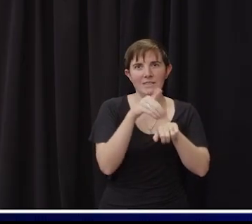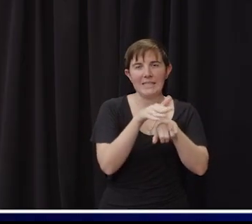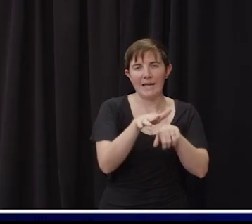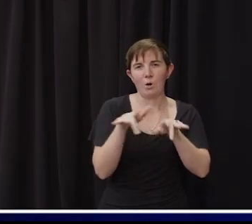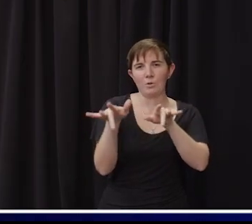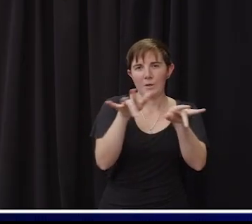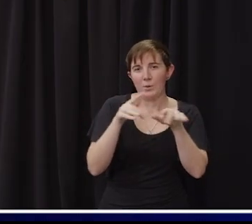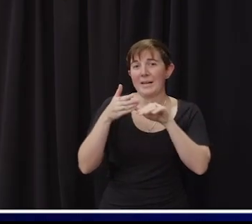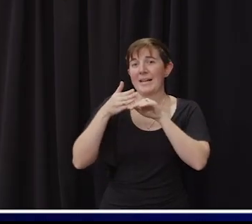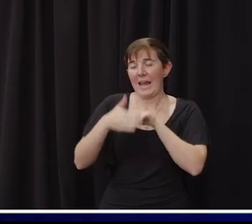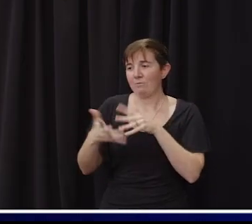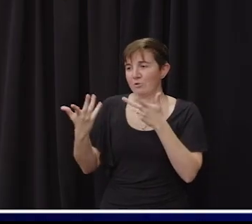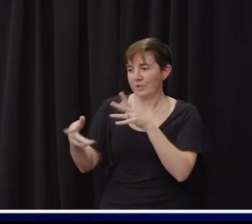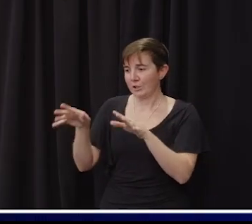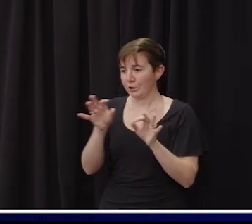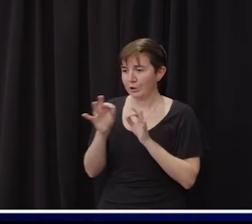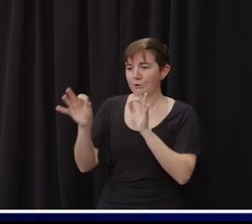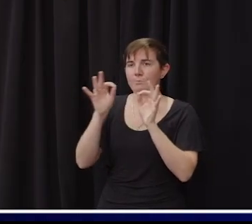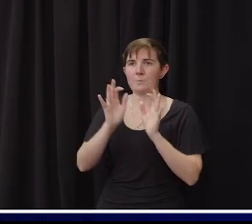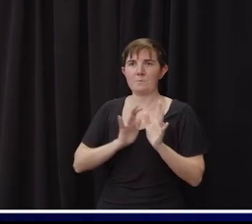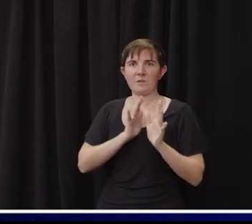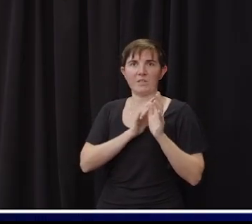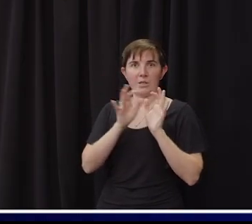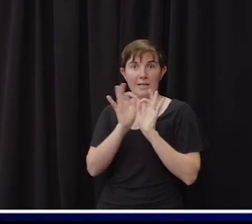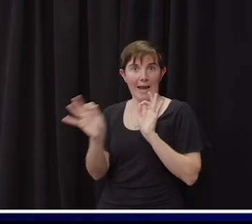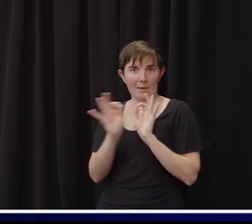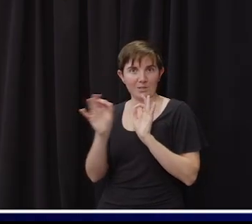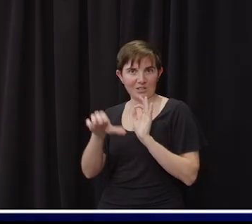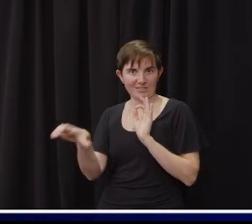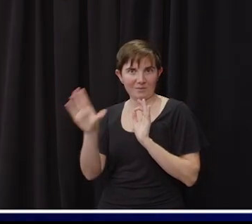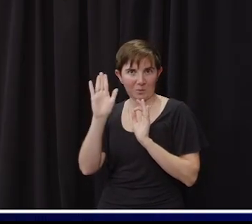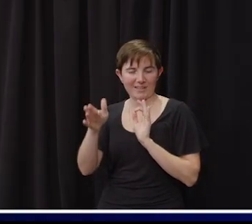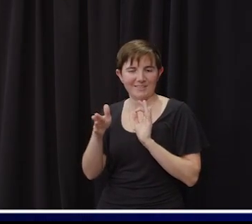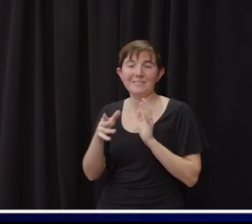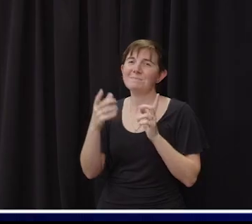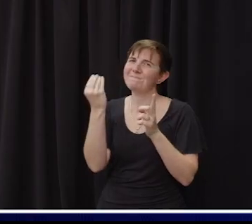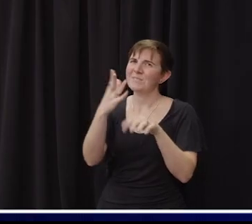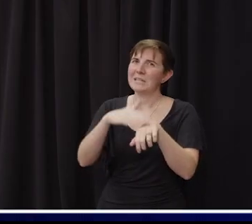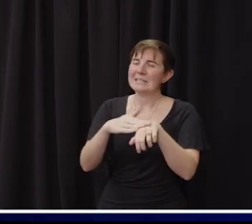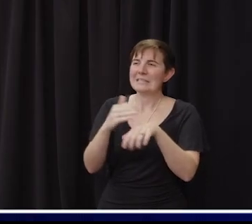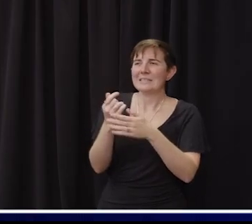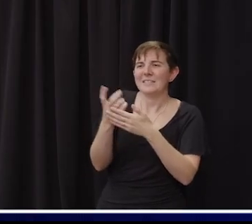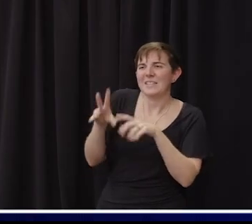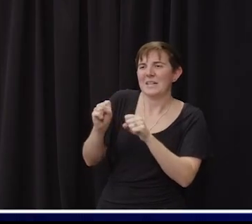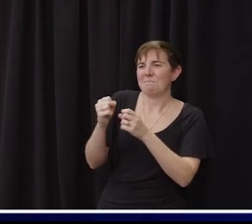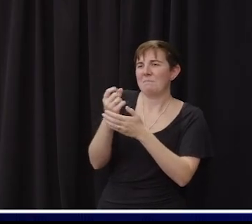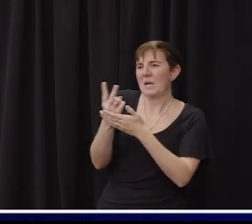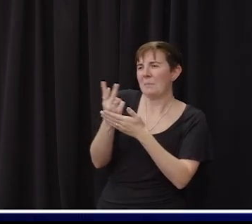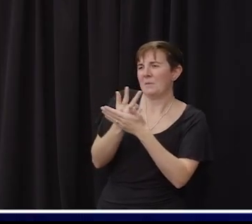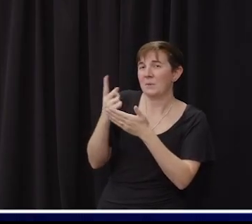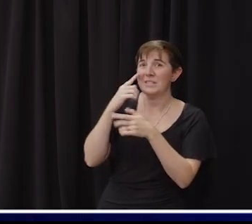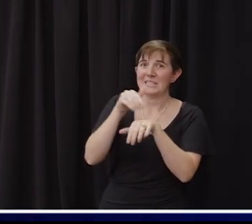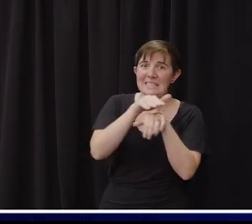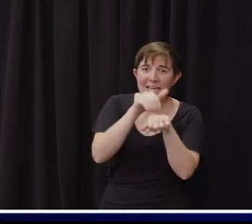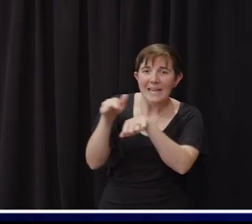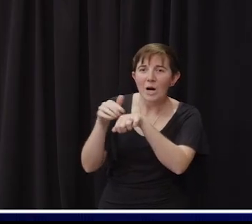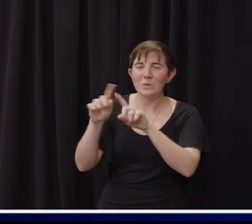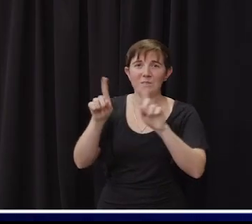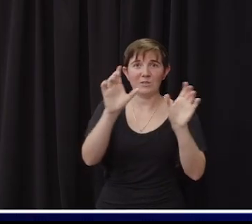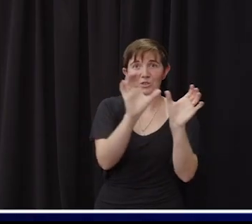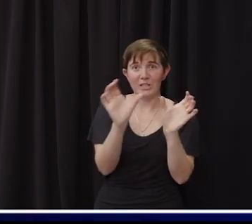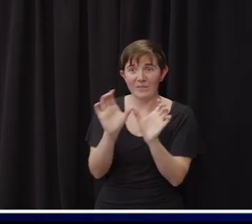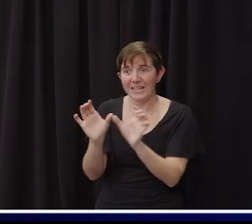folks after we have it professionally captioned. Please note it might take a couple of weeks to get out the continuing education units,